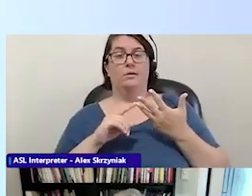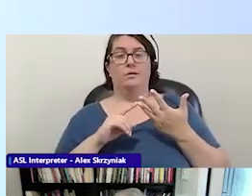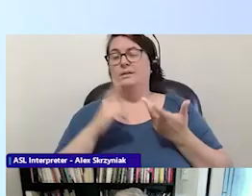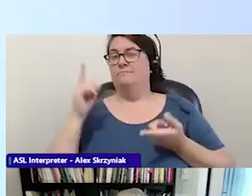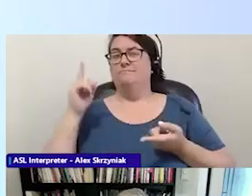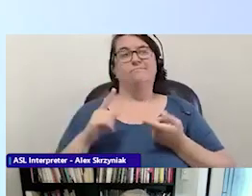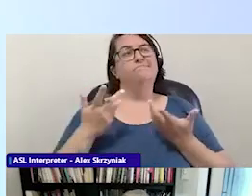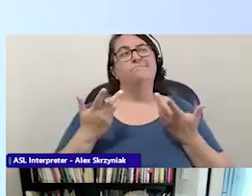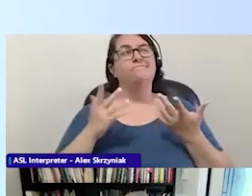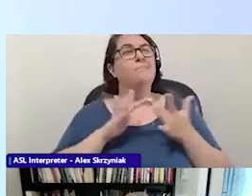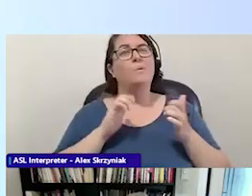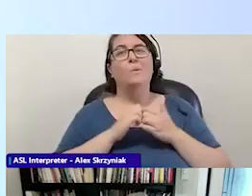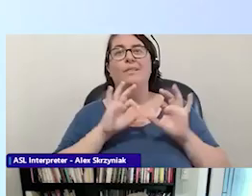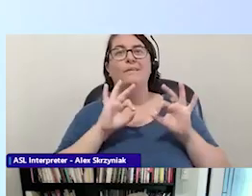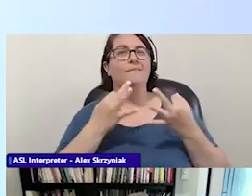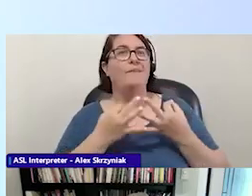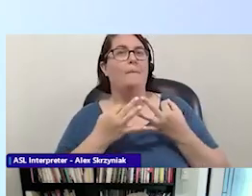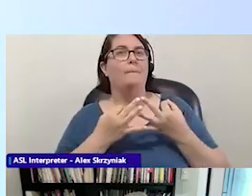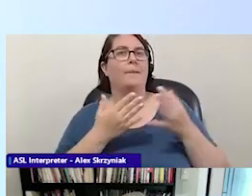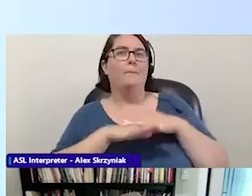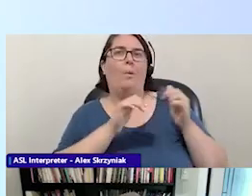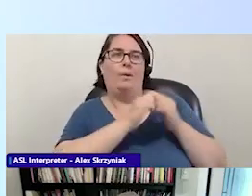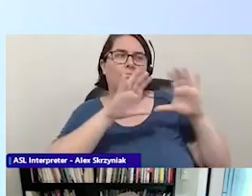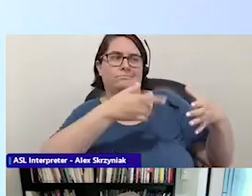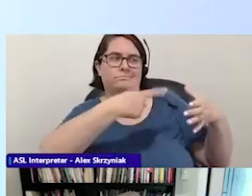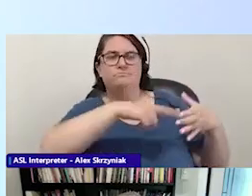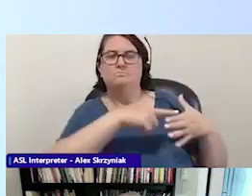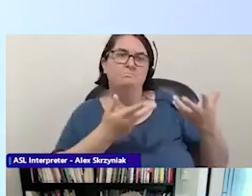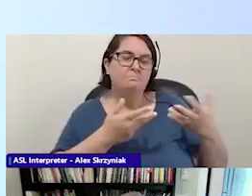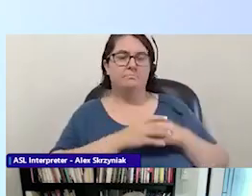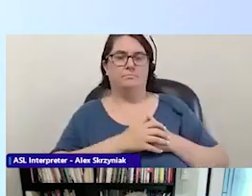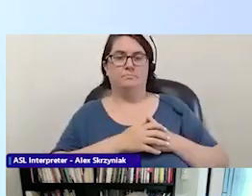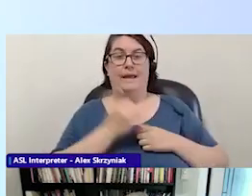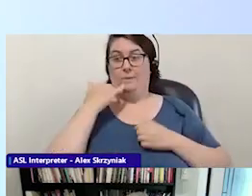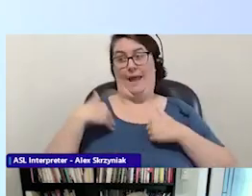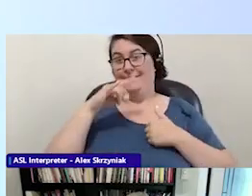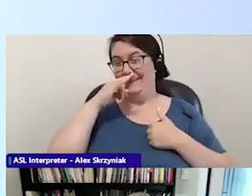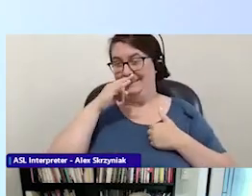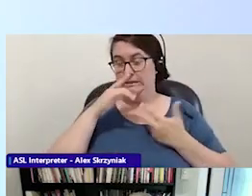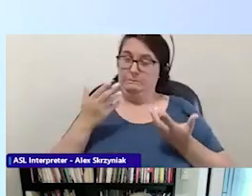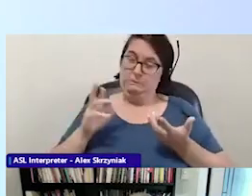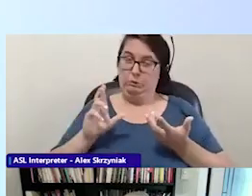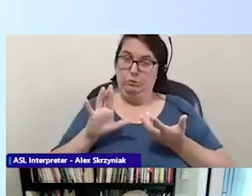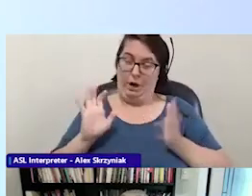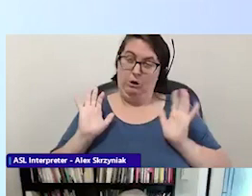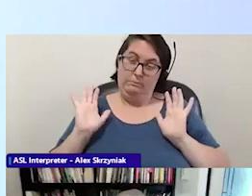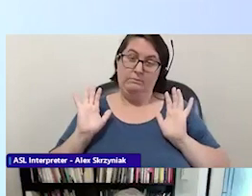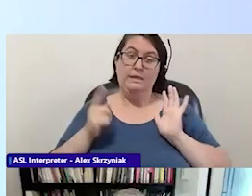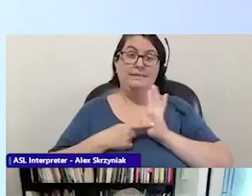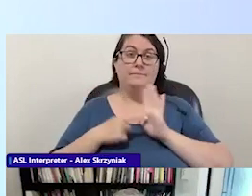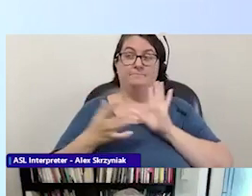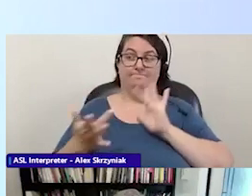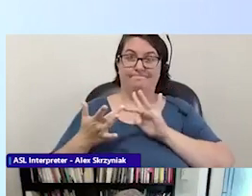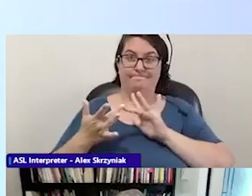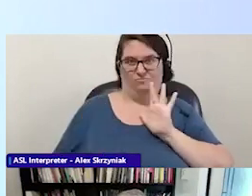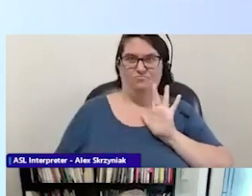have contact with their family of origin. If we have kids, which is less likely, we may not have contact